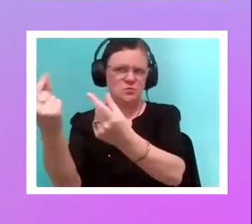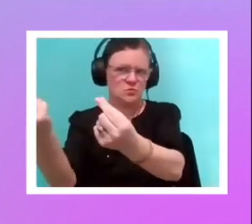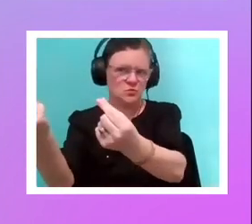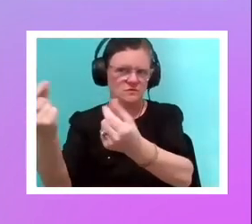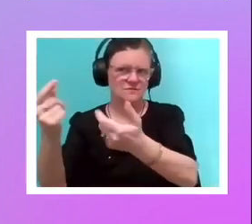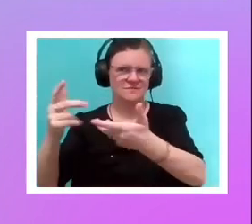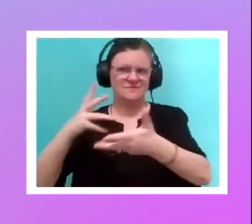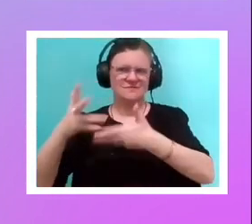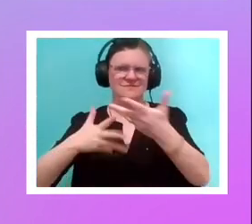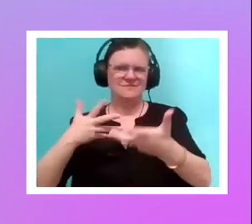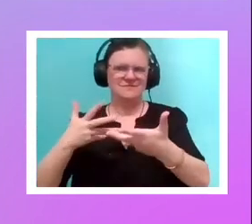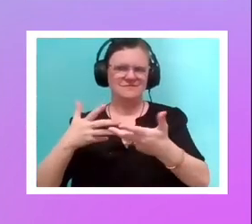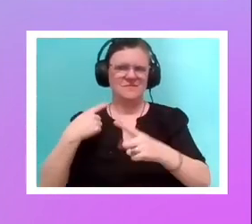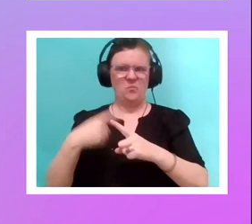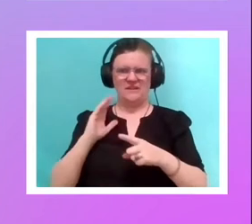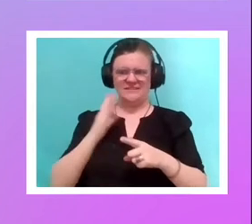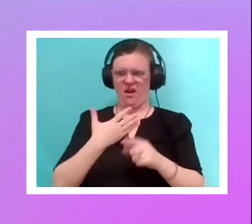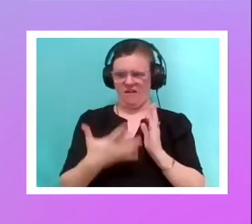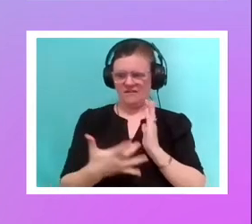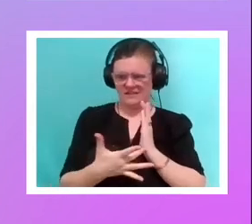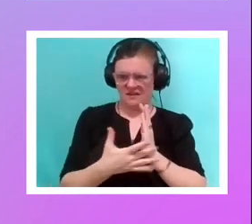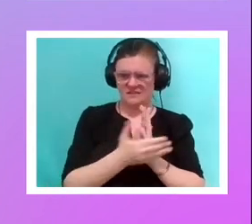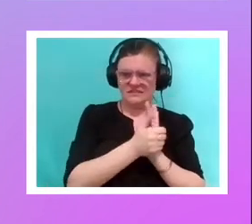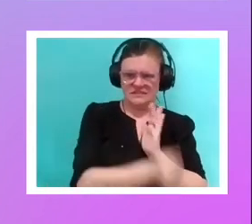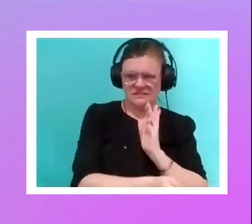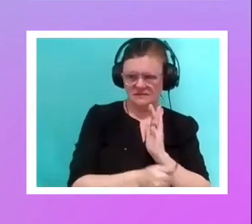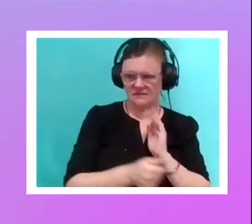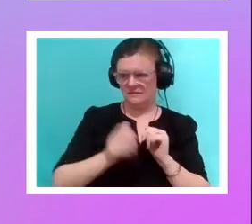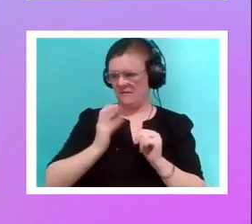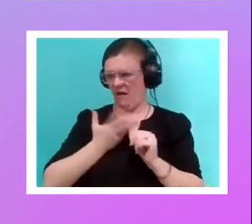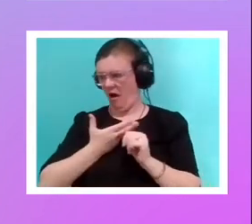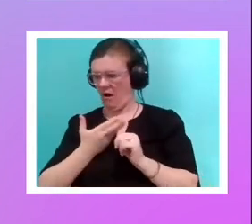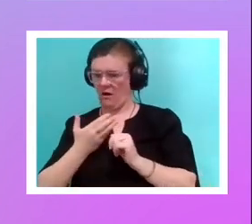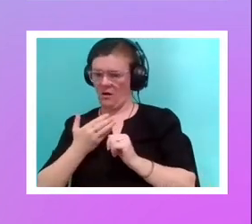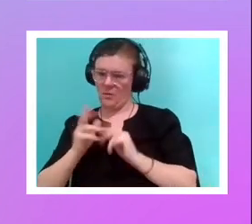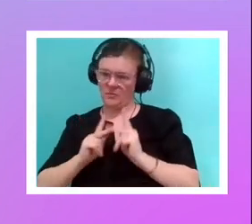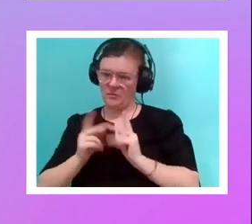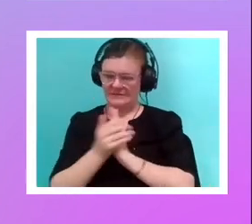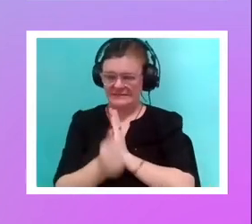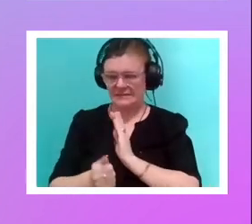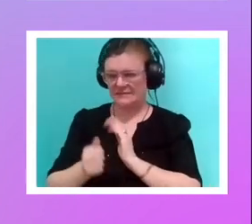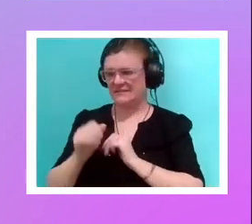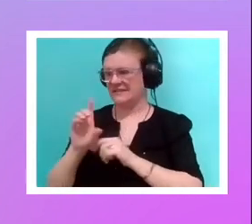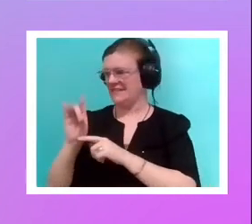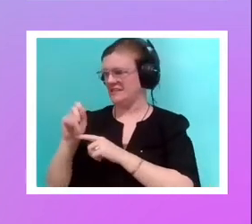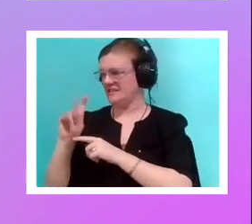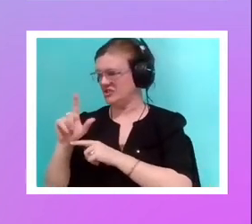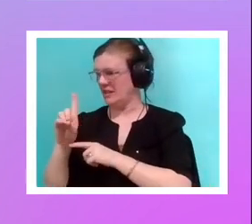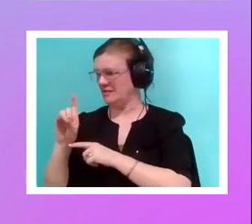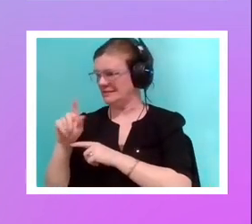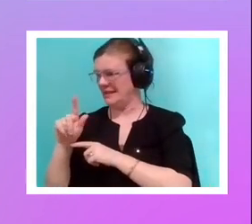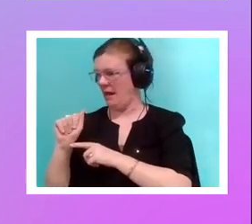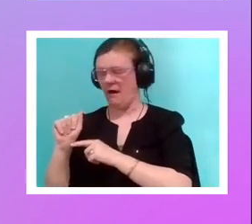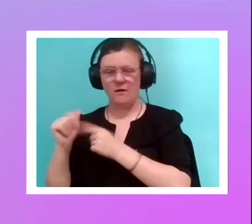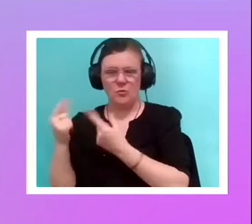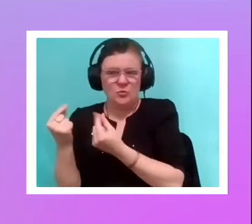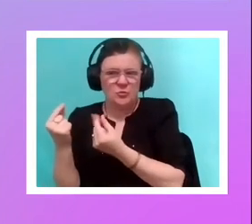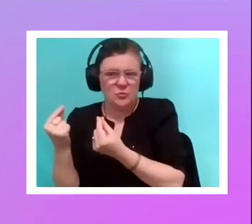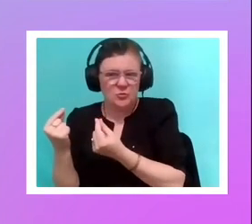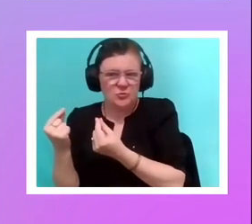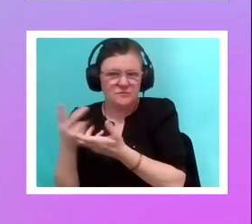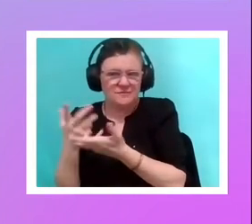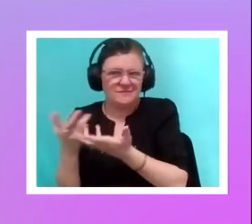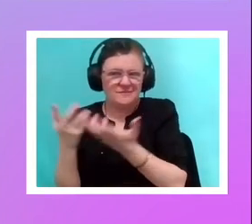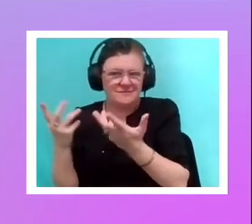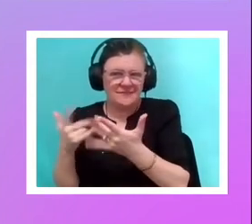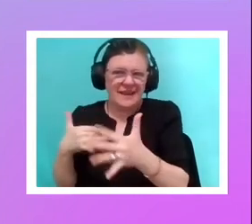with capability across government, how we deal with the what we call the digital data and technology profession, and